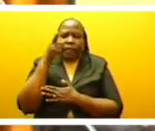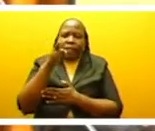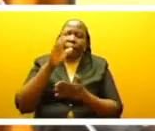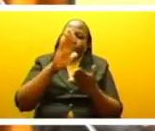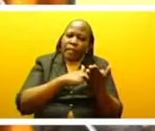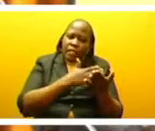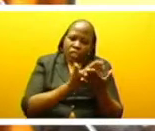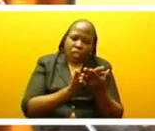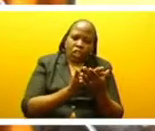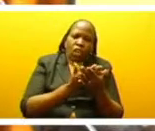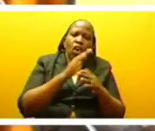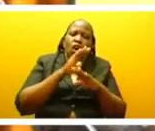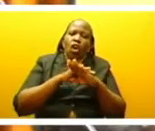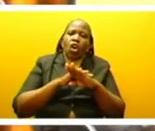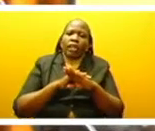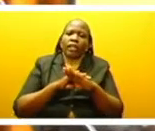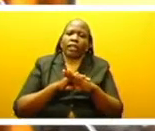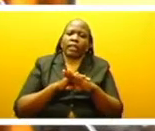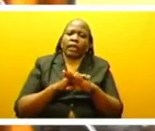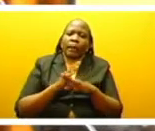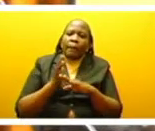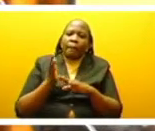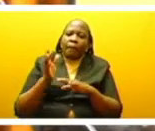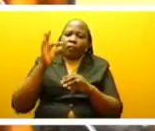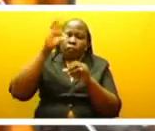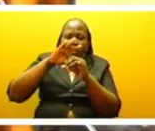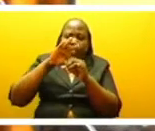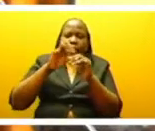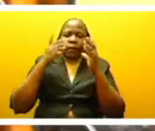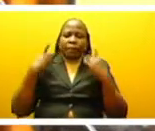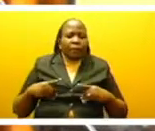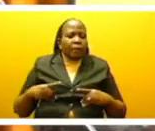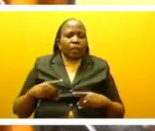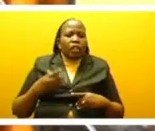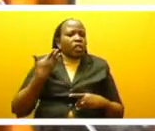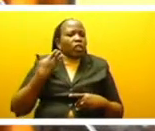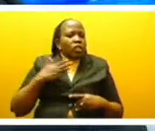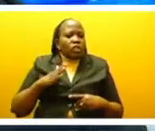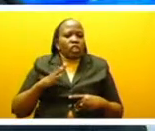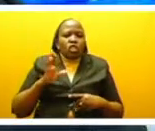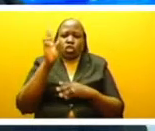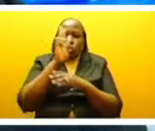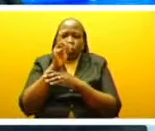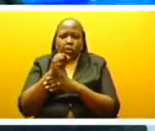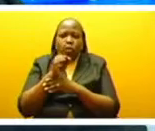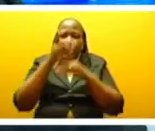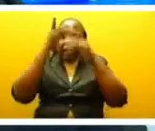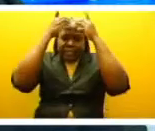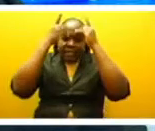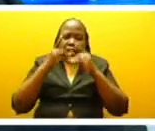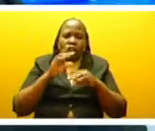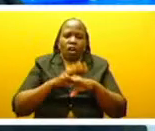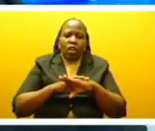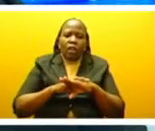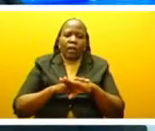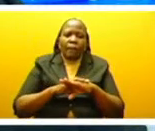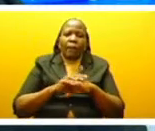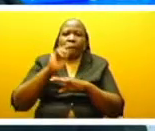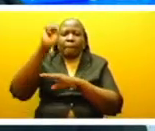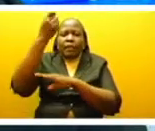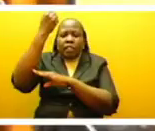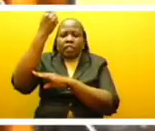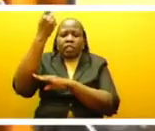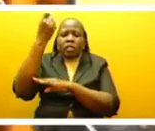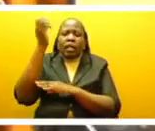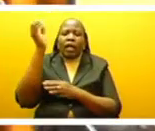turnout. We don't use turnout to determine the presidential election. I think that is the base to start from. The reason why we give